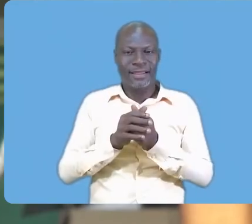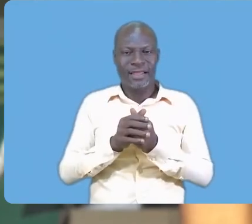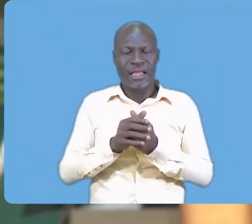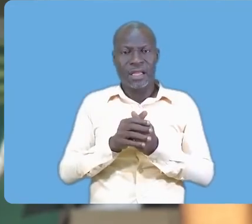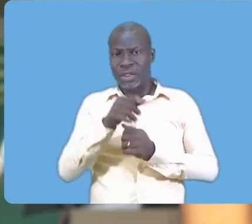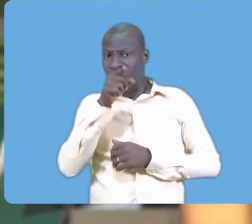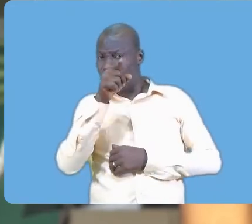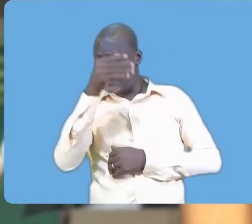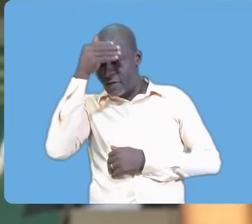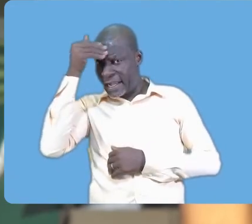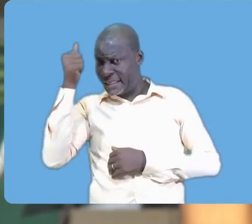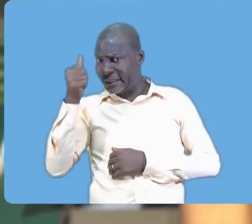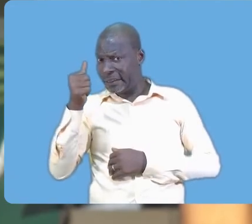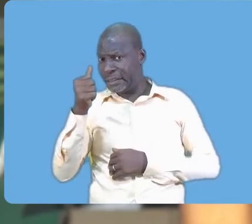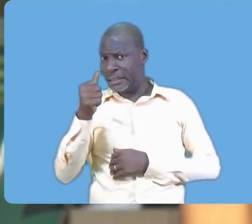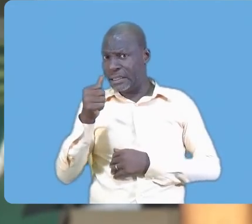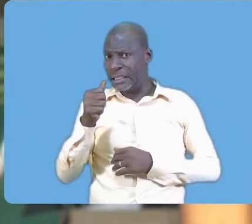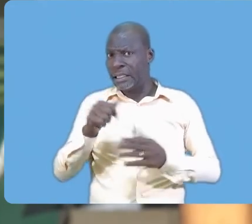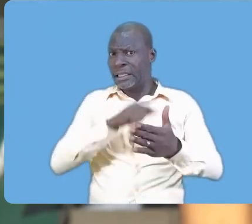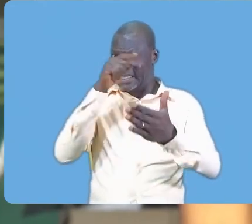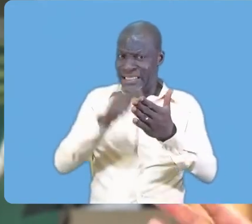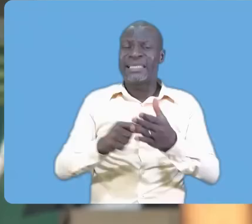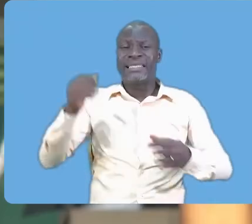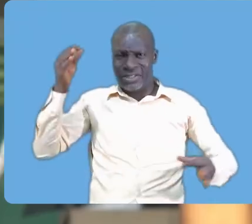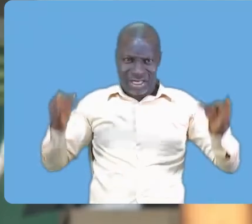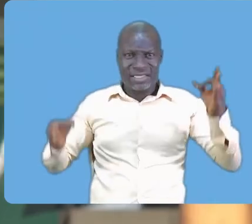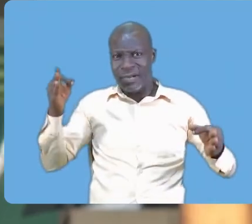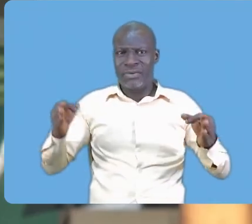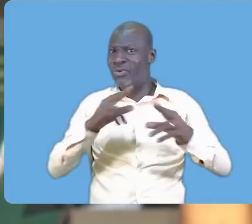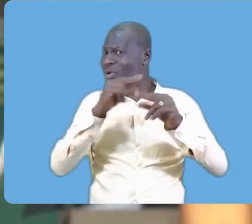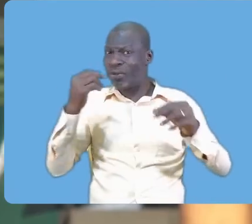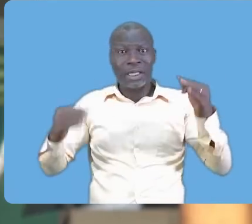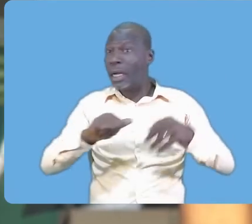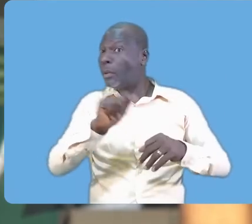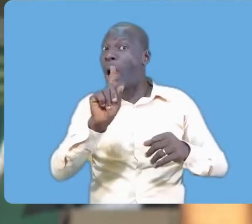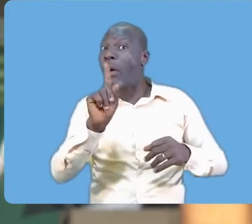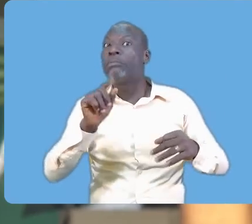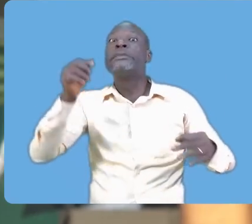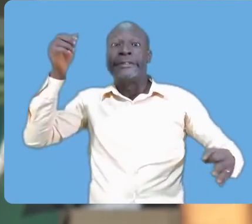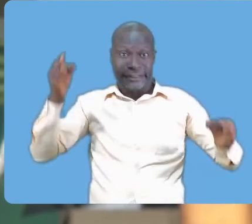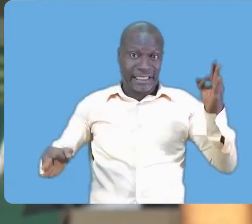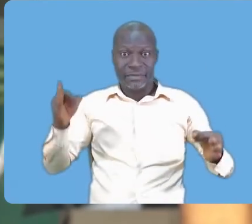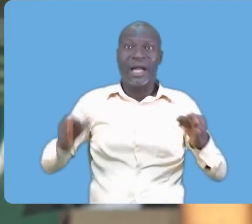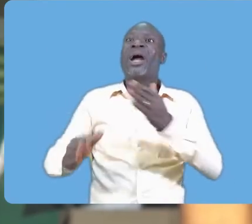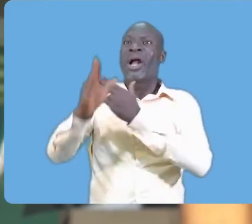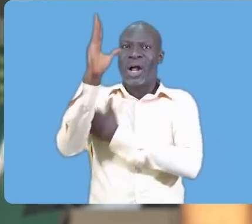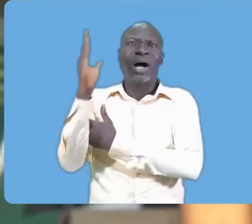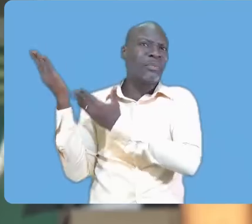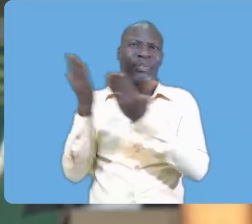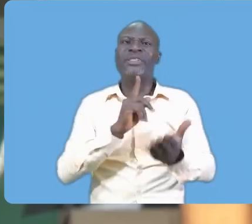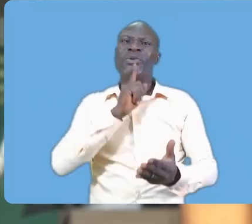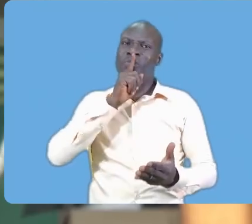se, weni atemu ono, atemu obie ni bebi ebim. So Onyankopon ede no